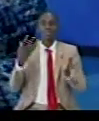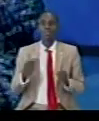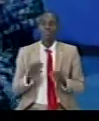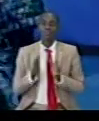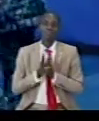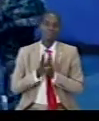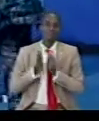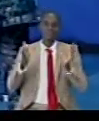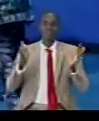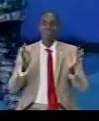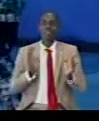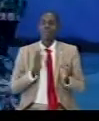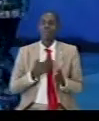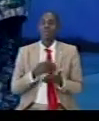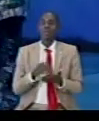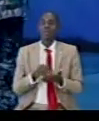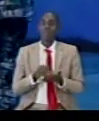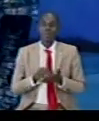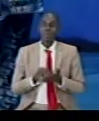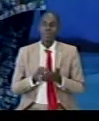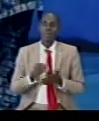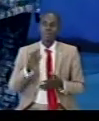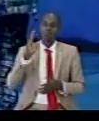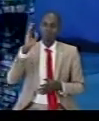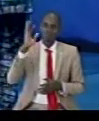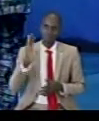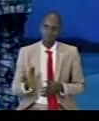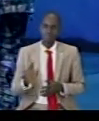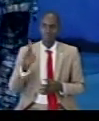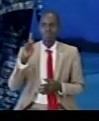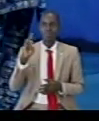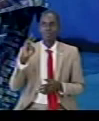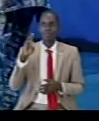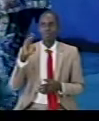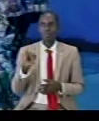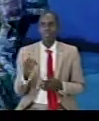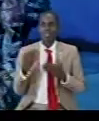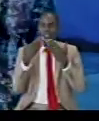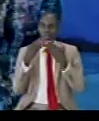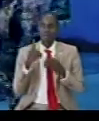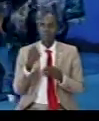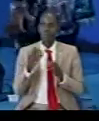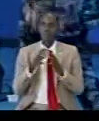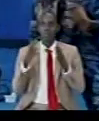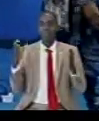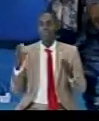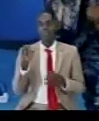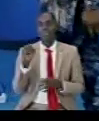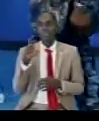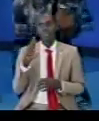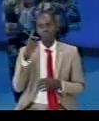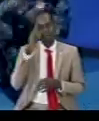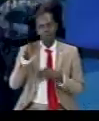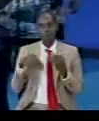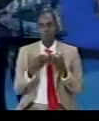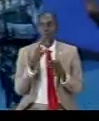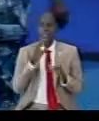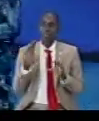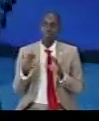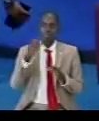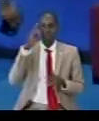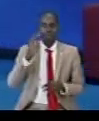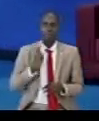our own Pastor Kumuyi. Thank you so much, sir, for what you've been to us. And I greet